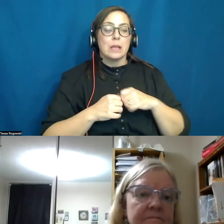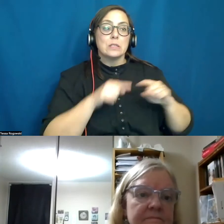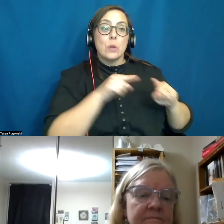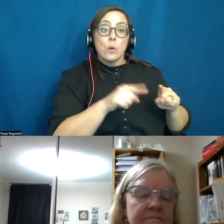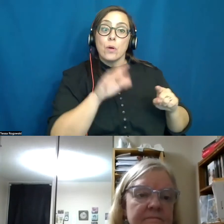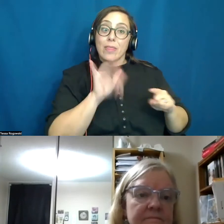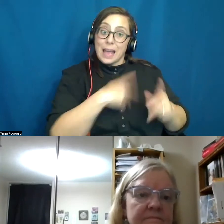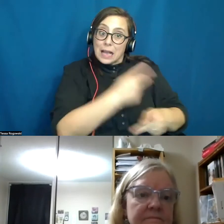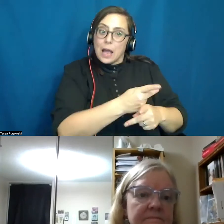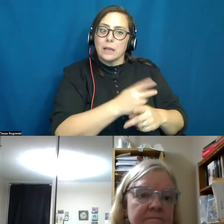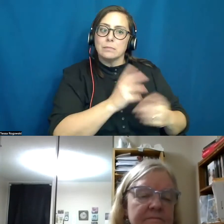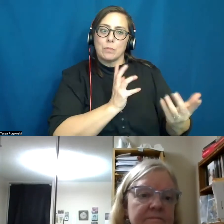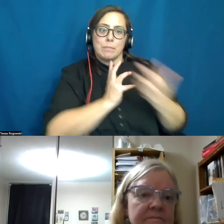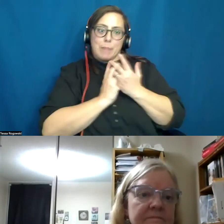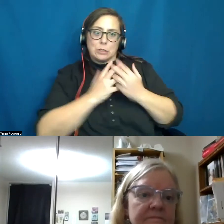and not,